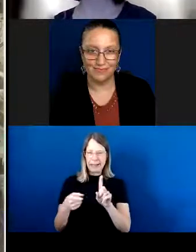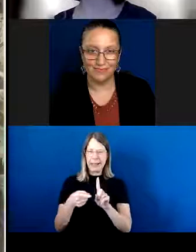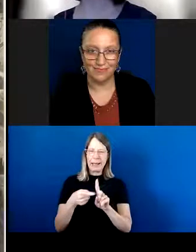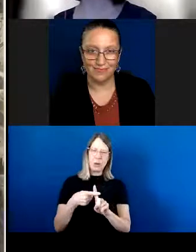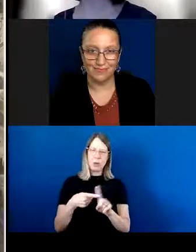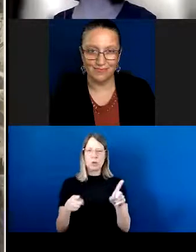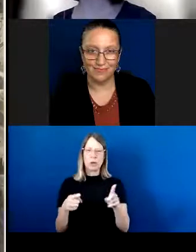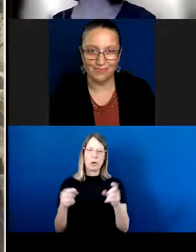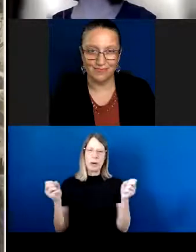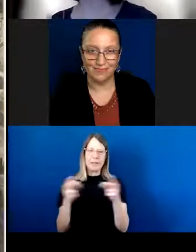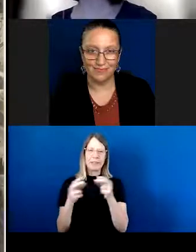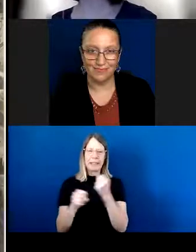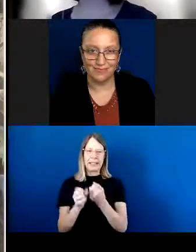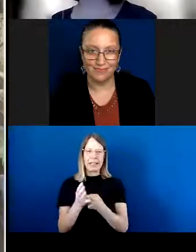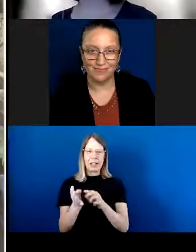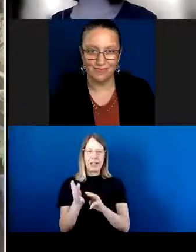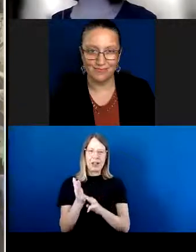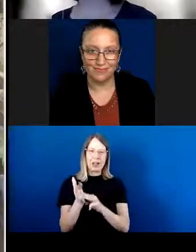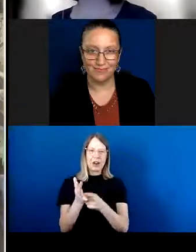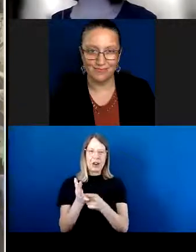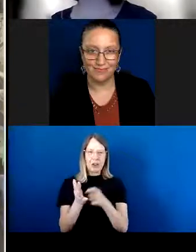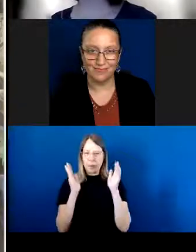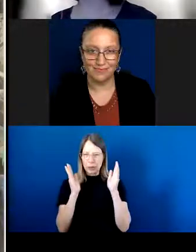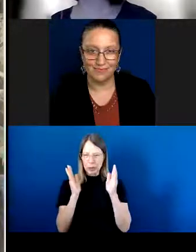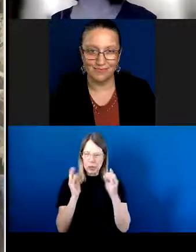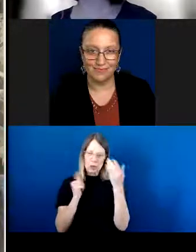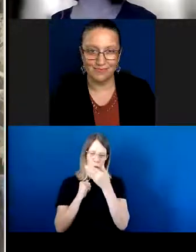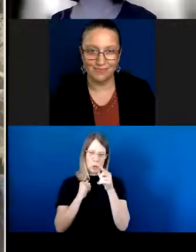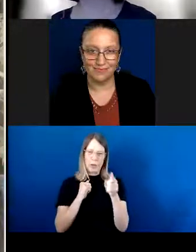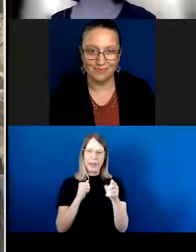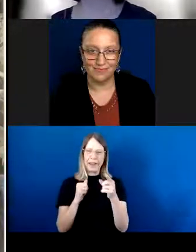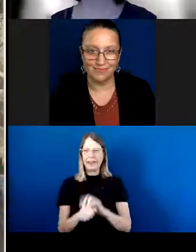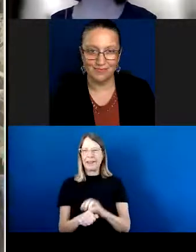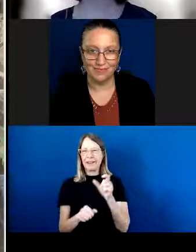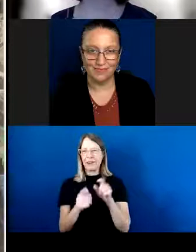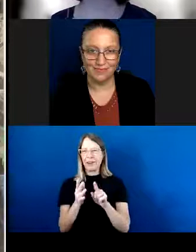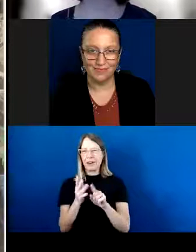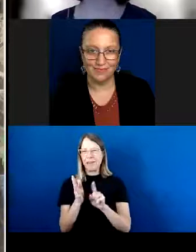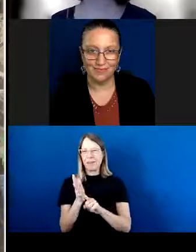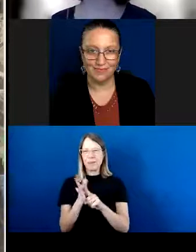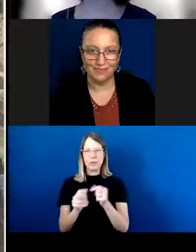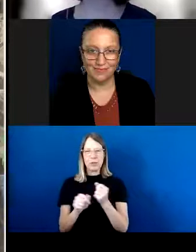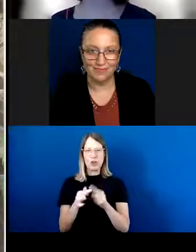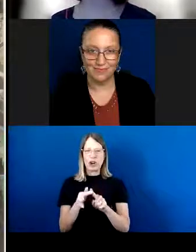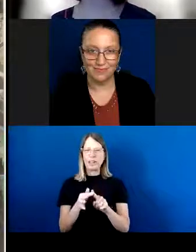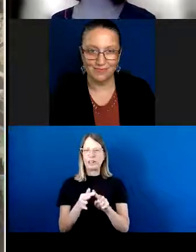Street. There are other images in this series which can be found via the link that's going to be posted in the chat.